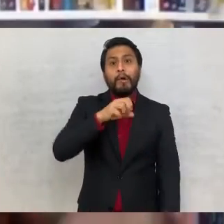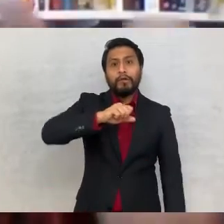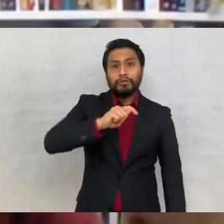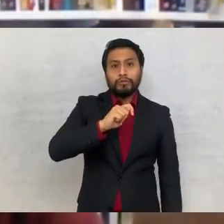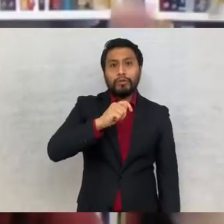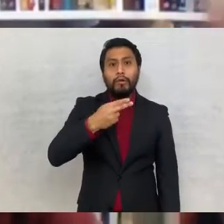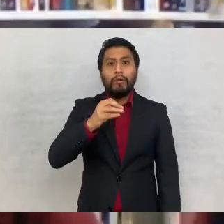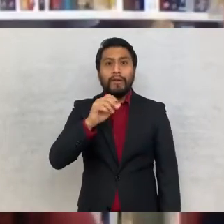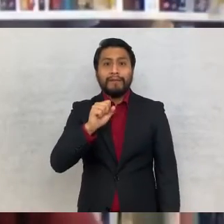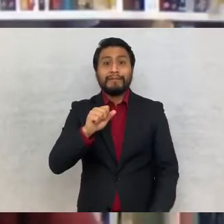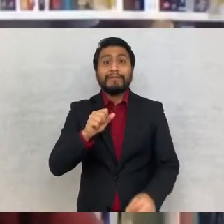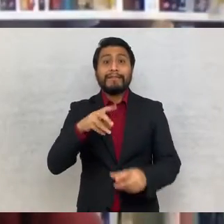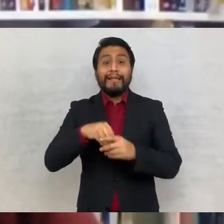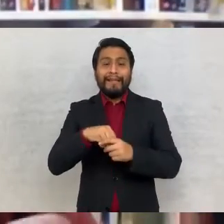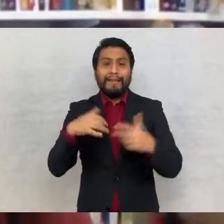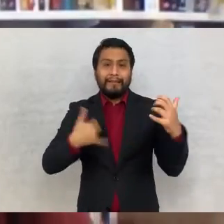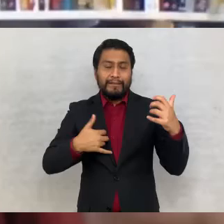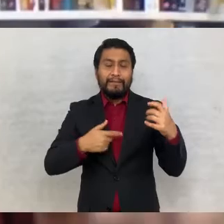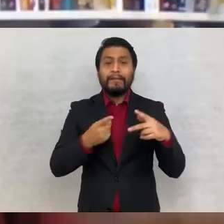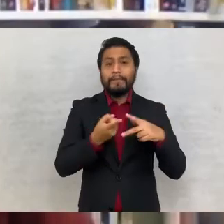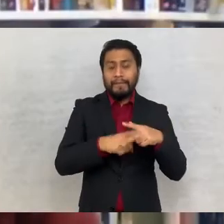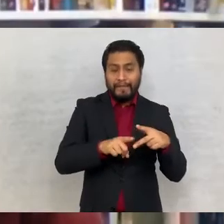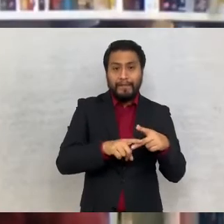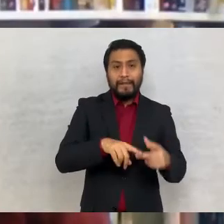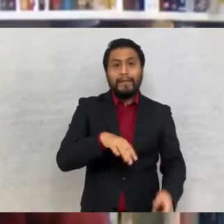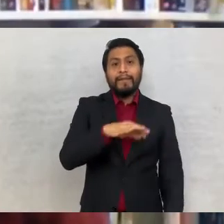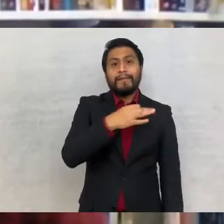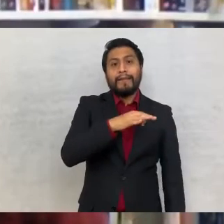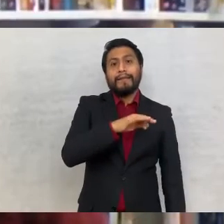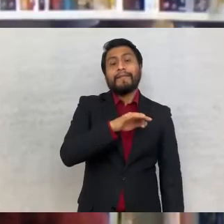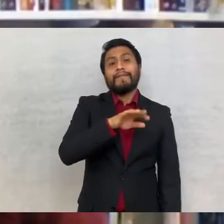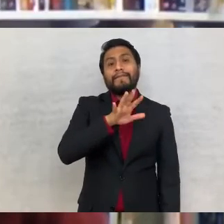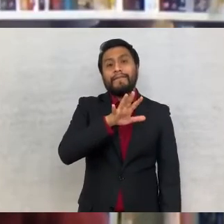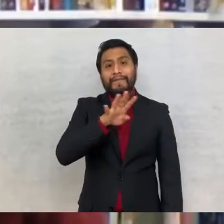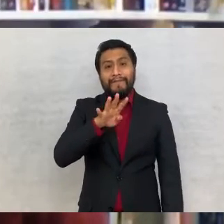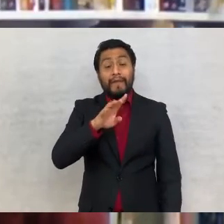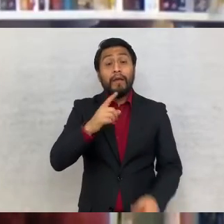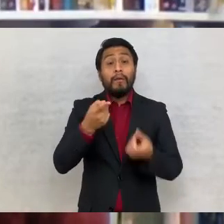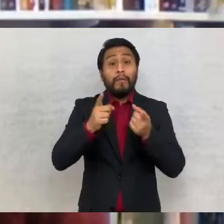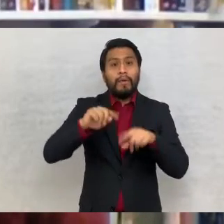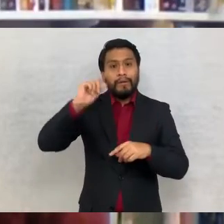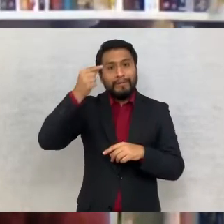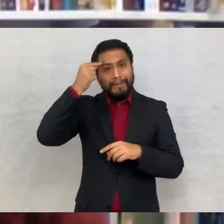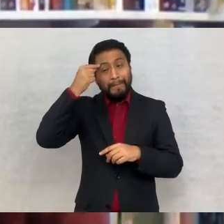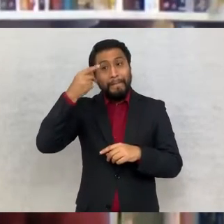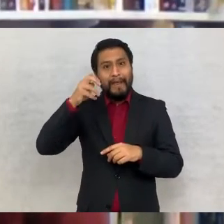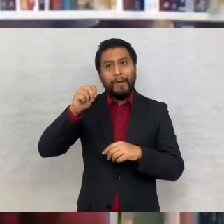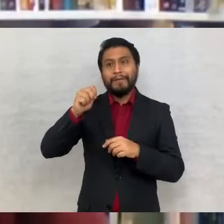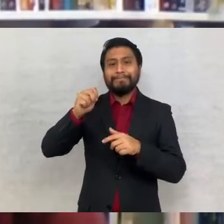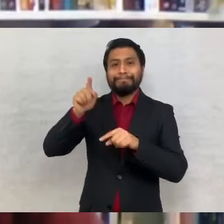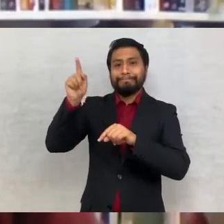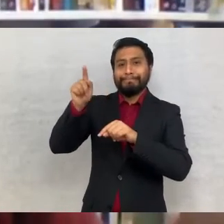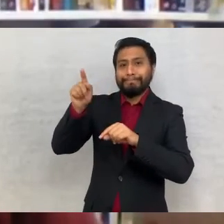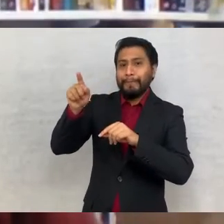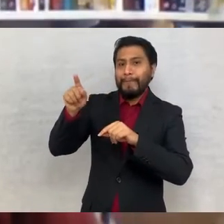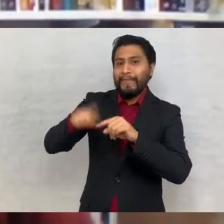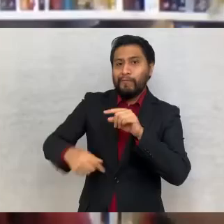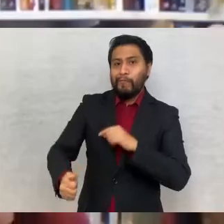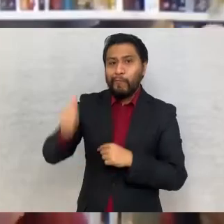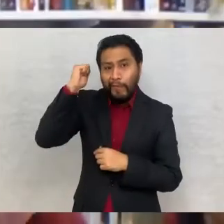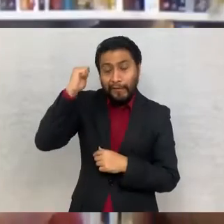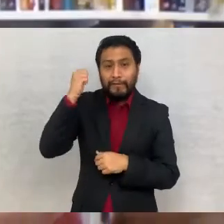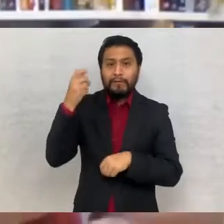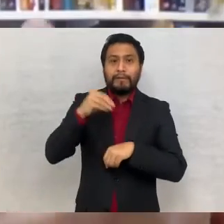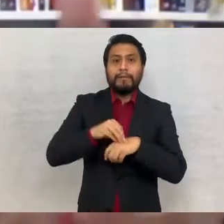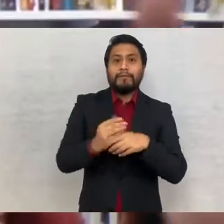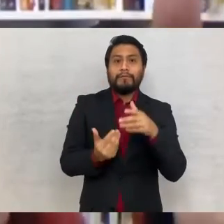which the Faculty of Eugenics was headed by Bernaldo de Quirós. An important stage in Argentine eugenics began here, with the